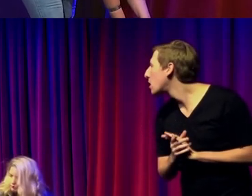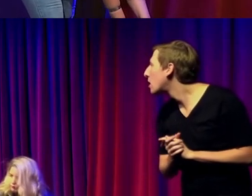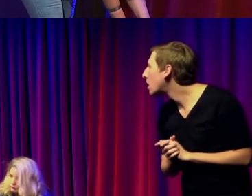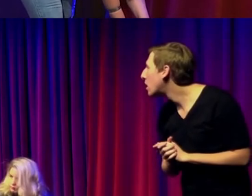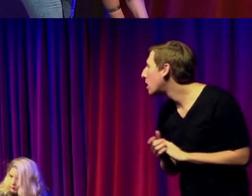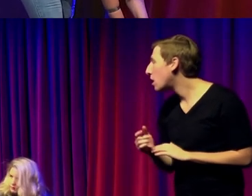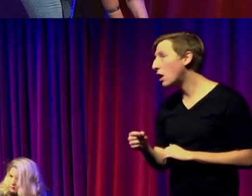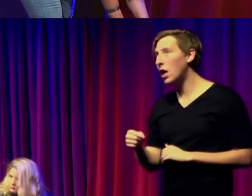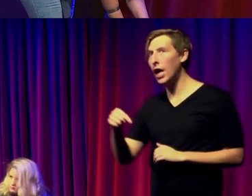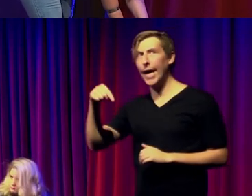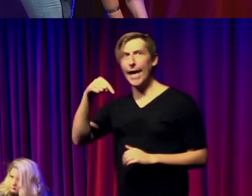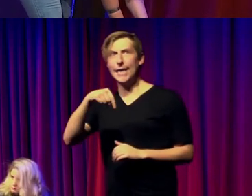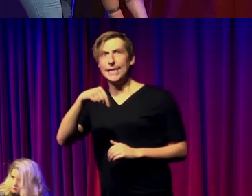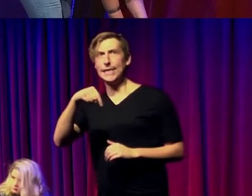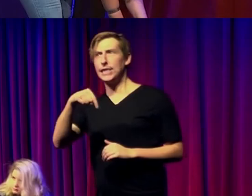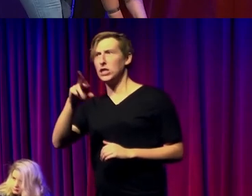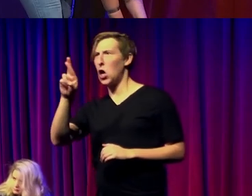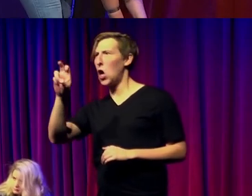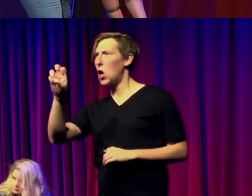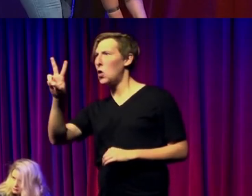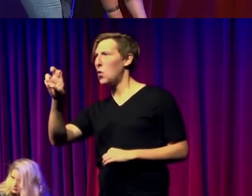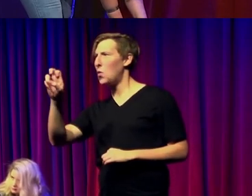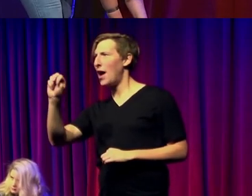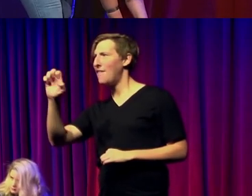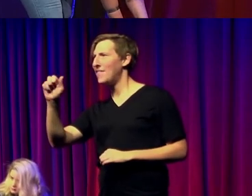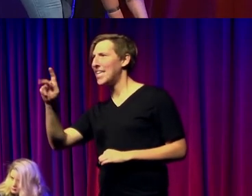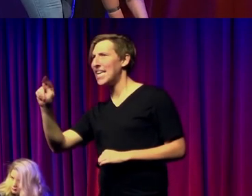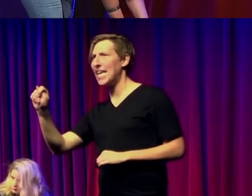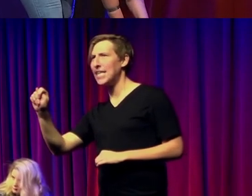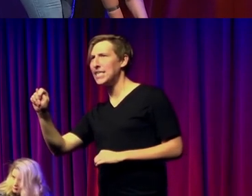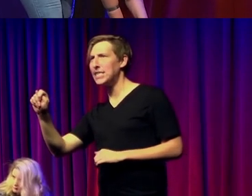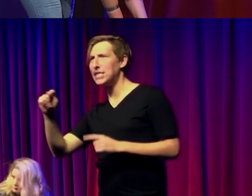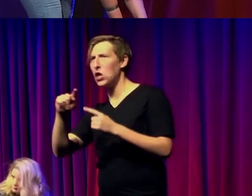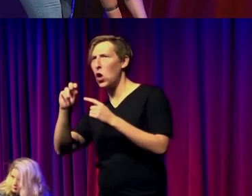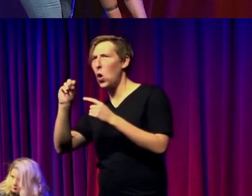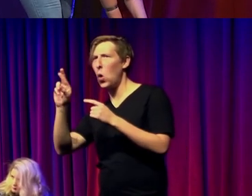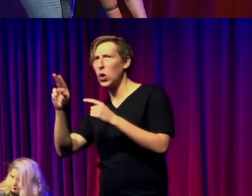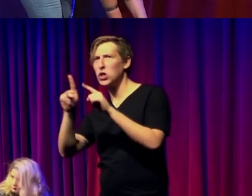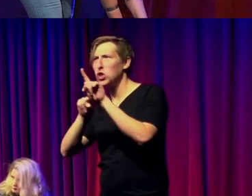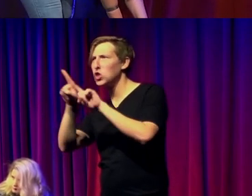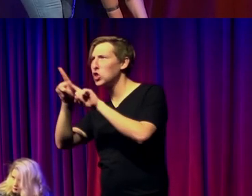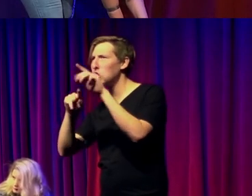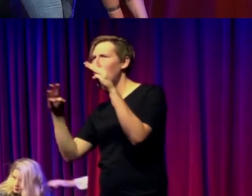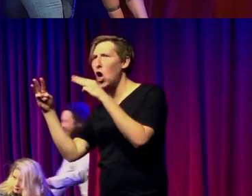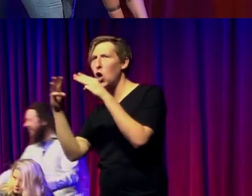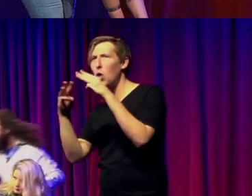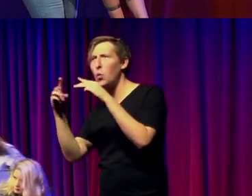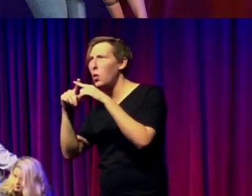Is this The Revenant or is it Star Wars?